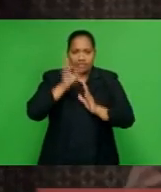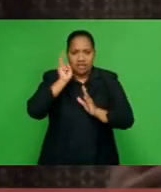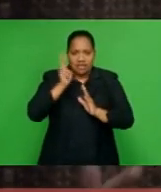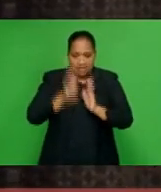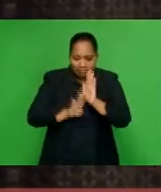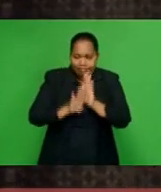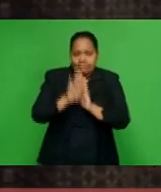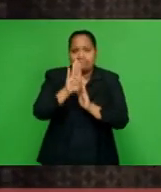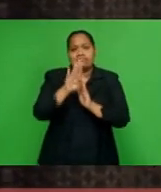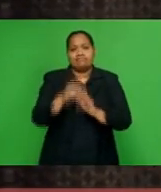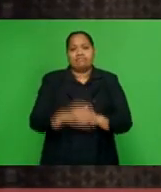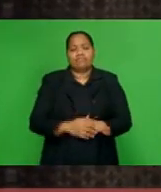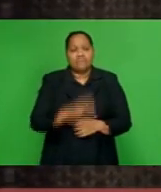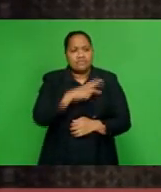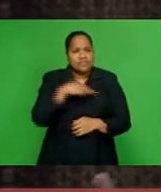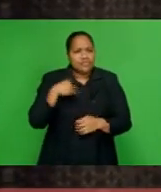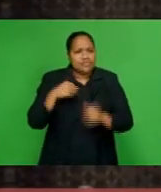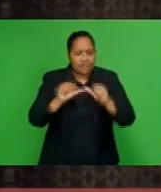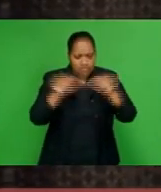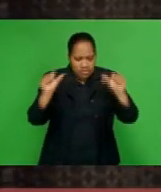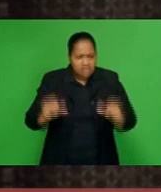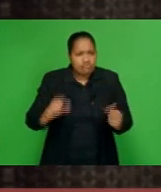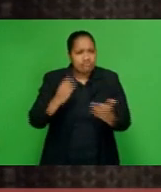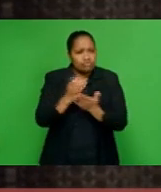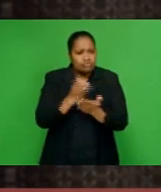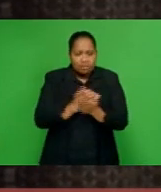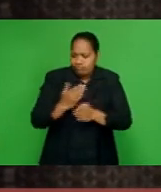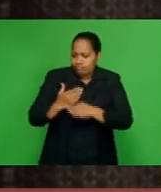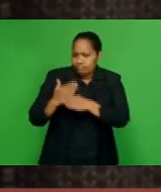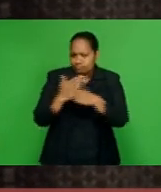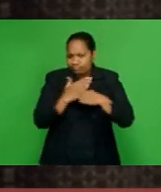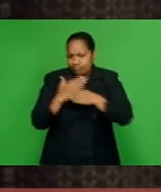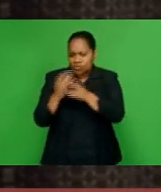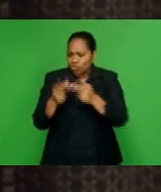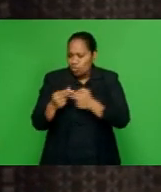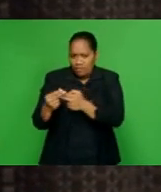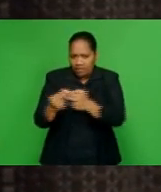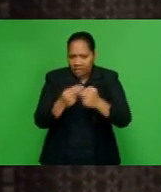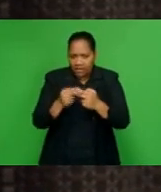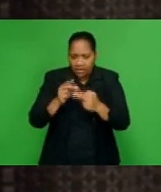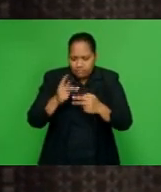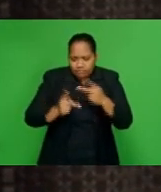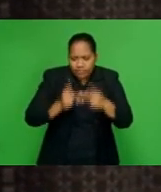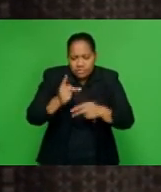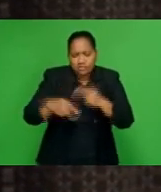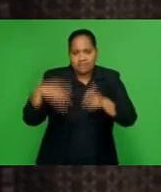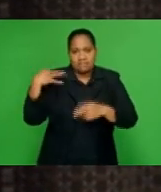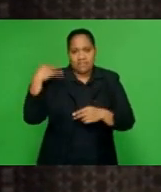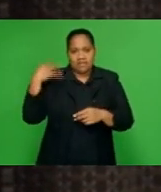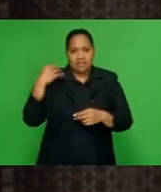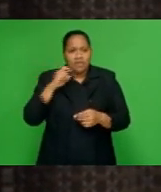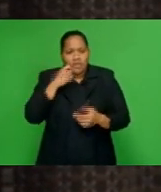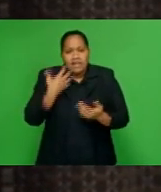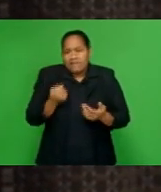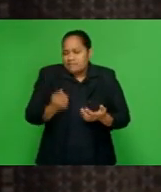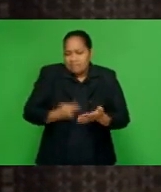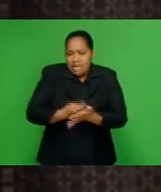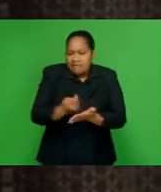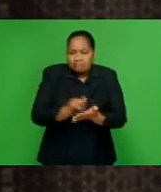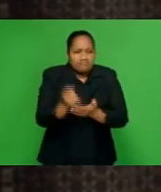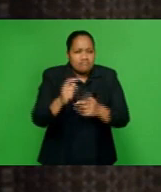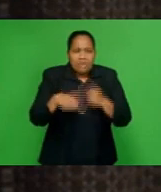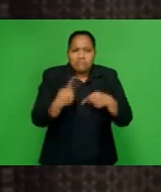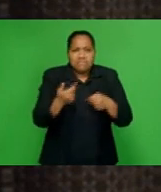of Commerce working together with them to process the applications. It's going to be a payout of about $60 million.